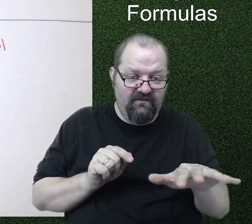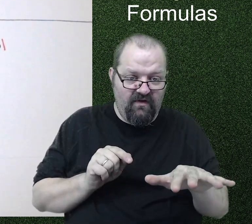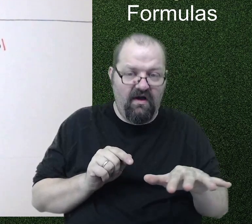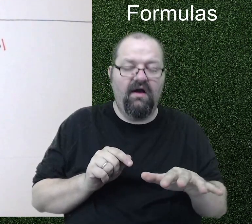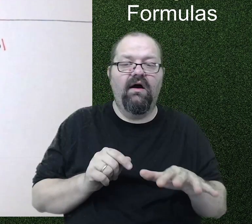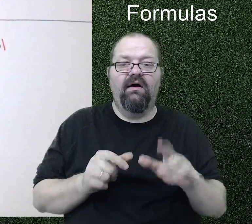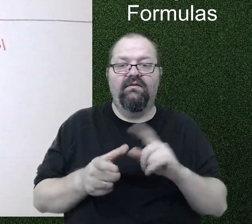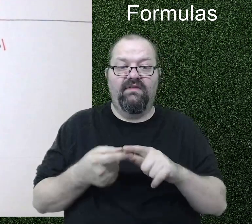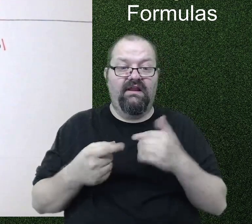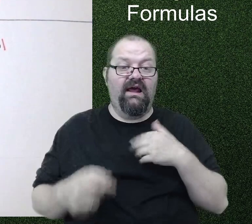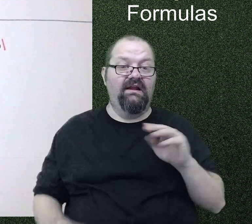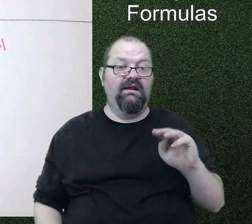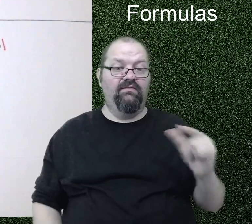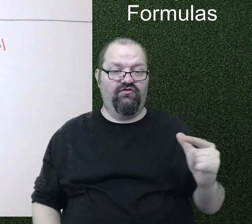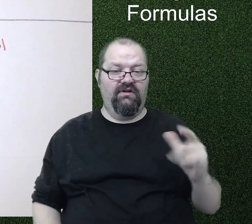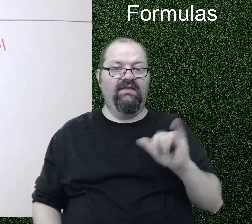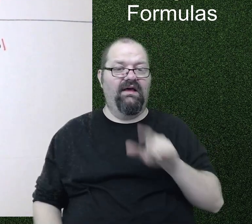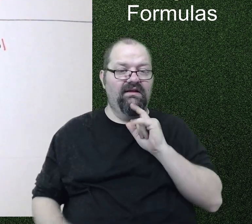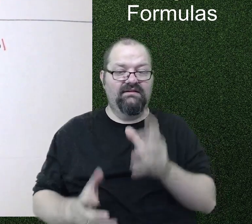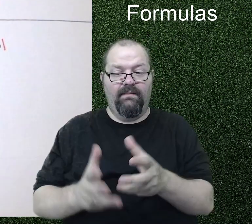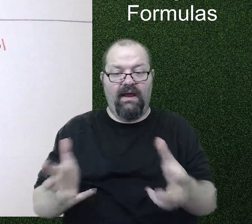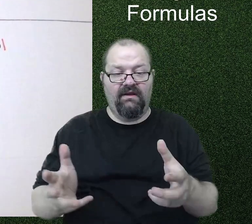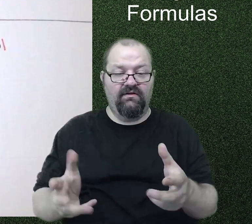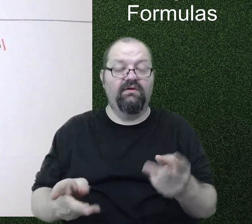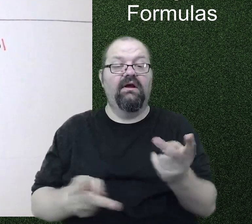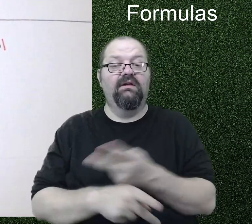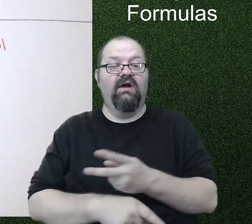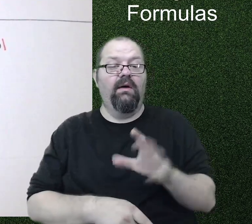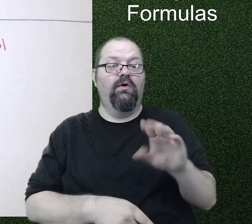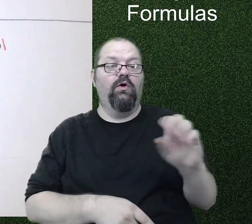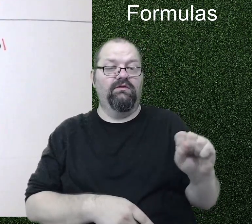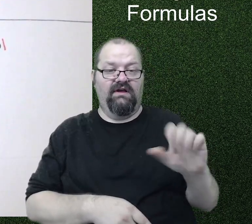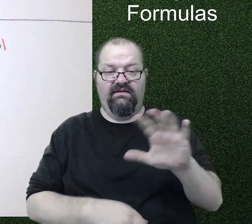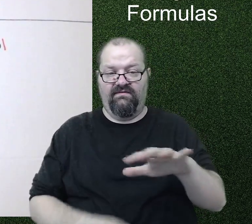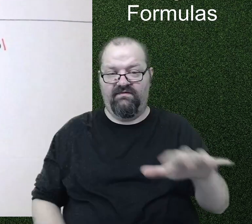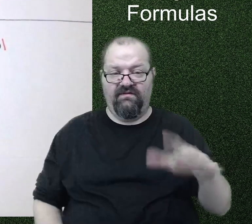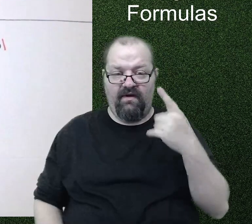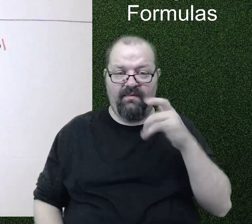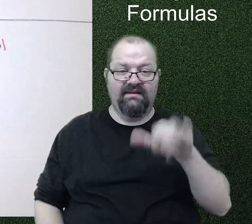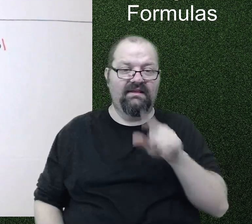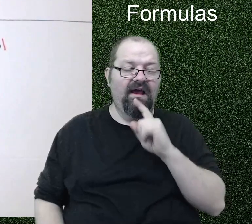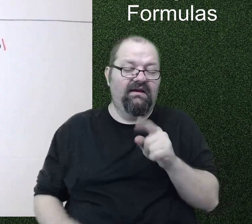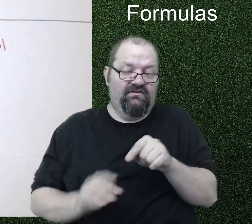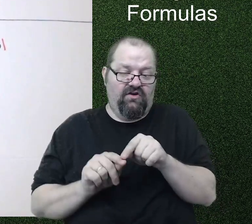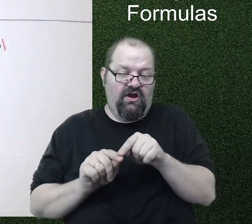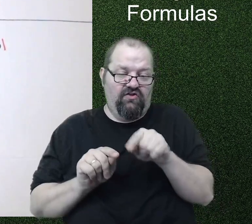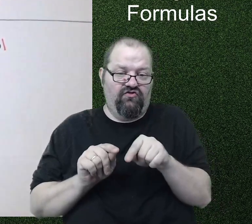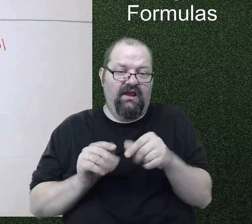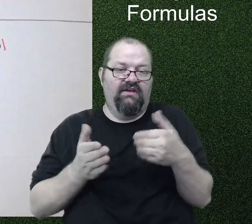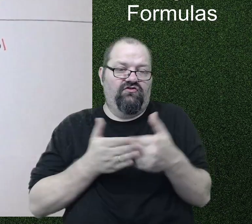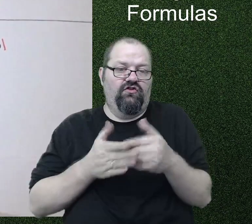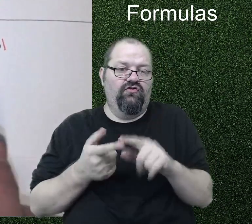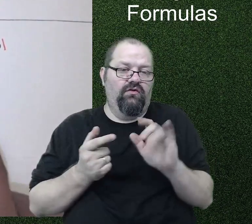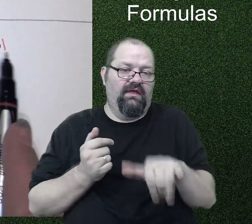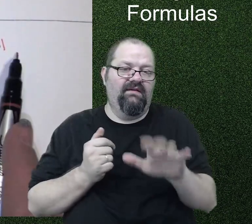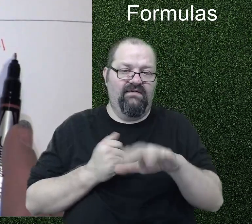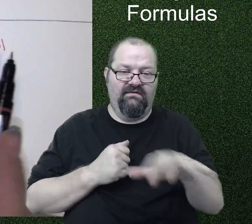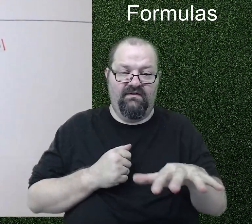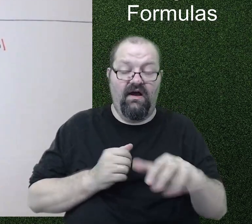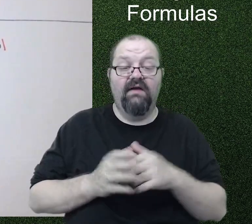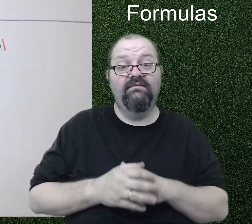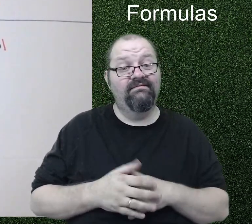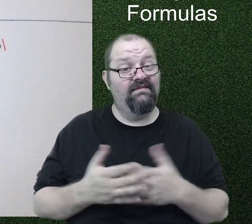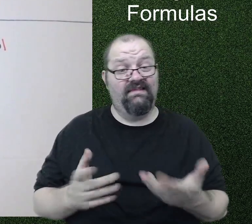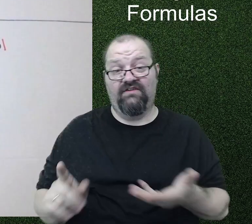had mg, so that's the magnitude, times the cosine of 55, because it was adjacent to the 55, that side was. That's what I